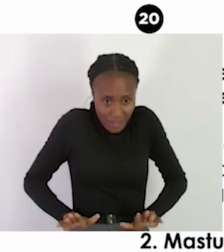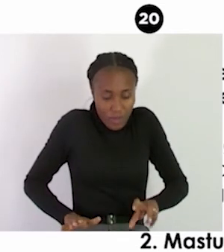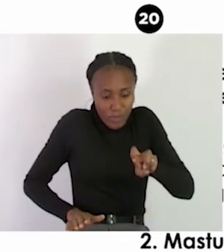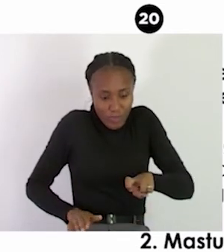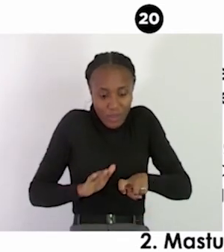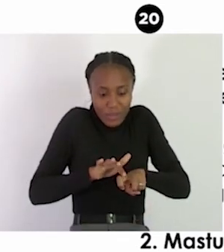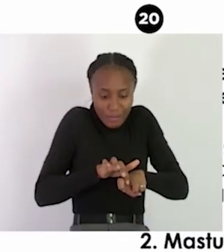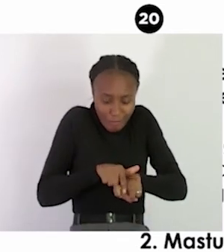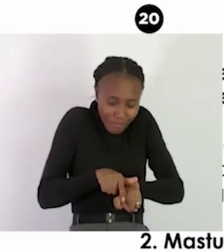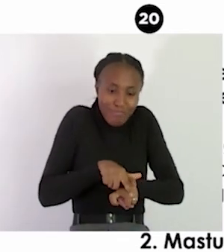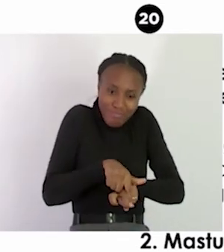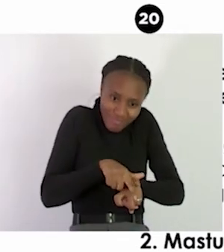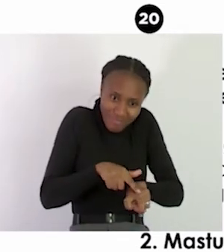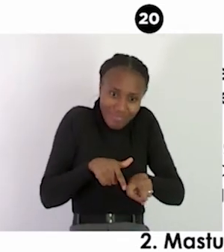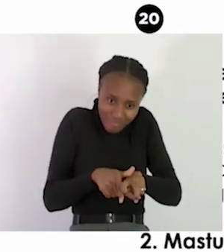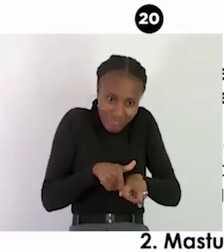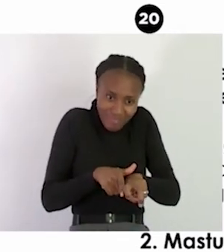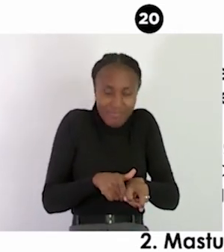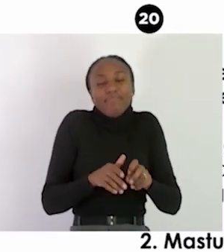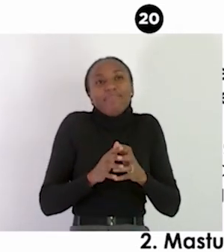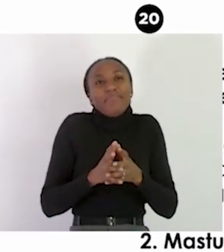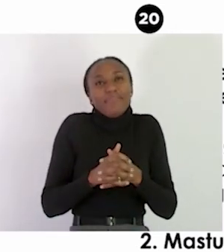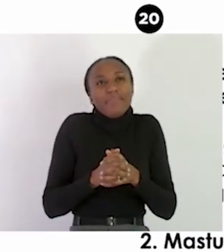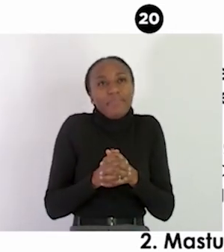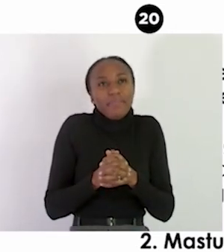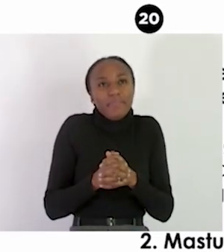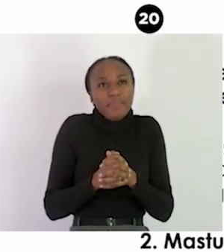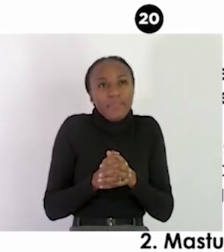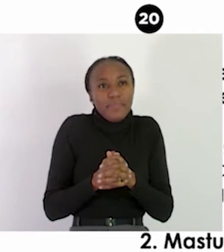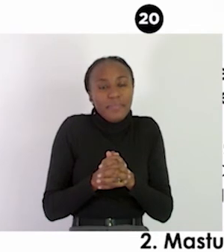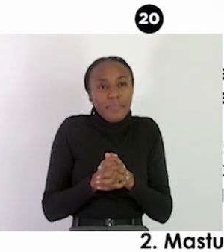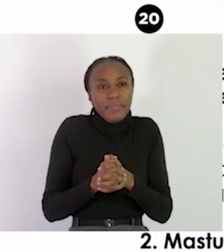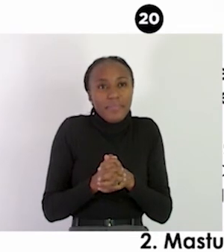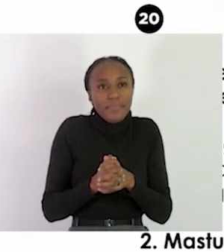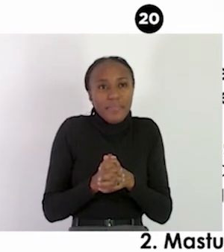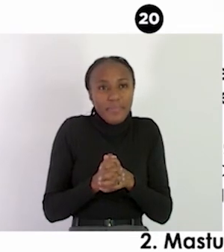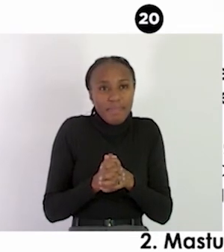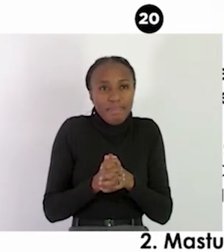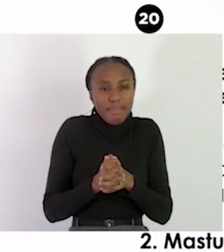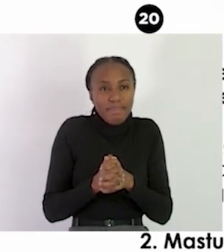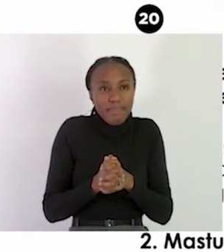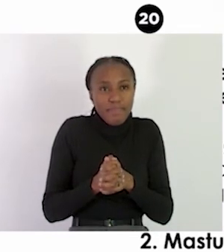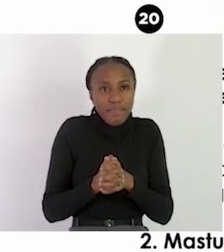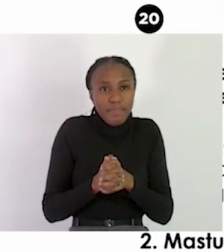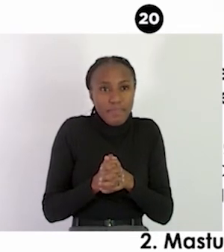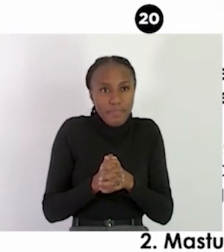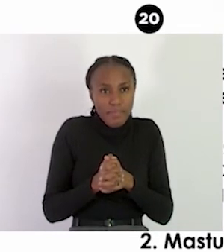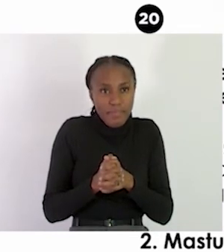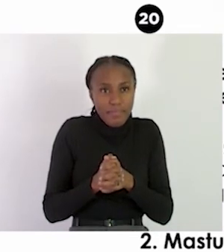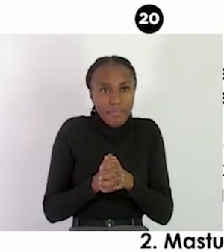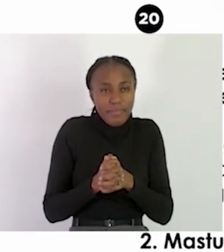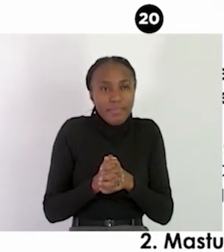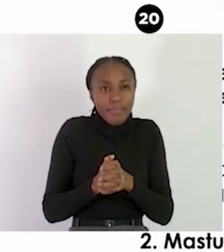words, it simply means touching yourself on your vagina or touching yourself on your penis. You are going to